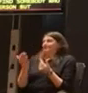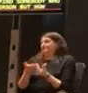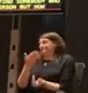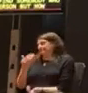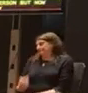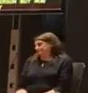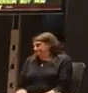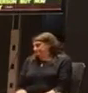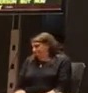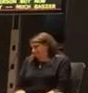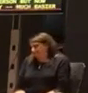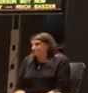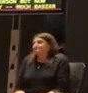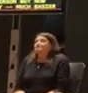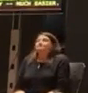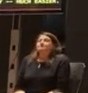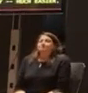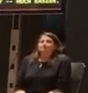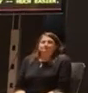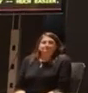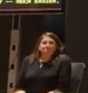easier.